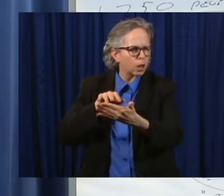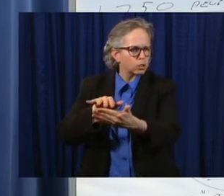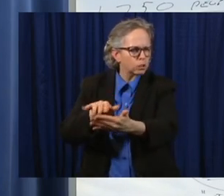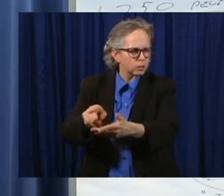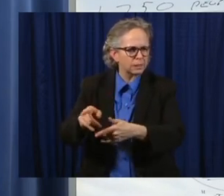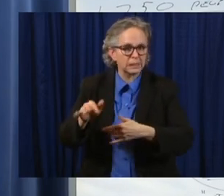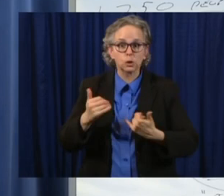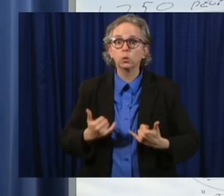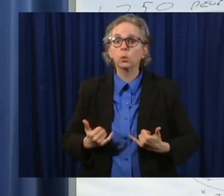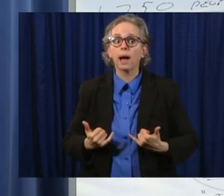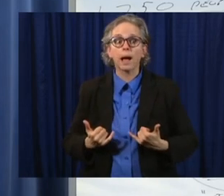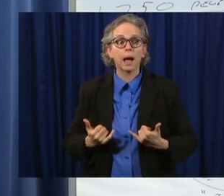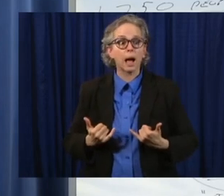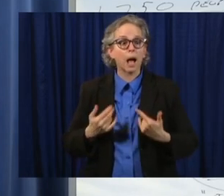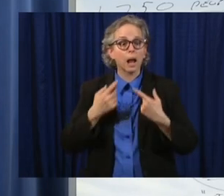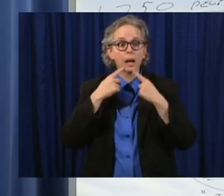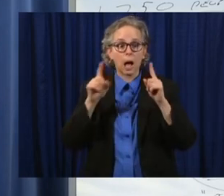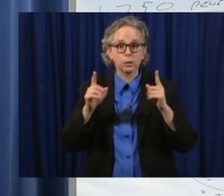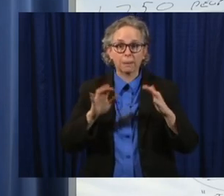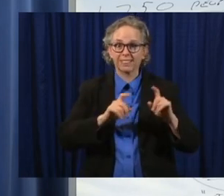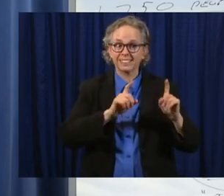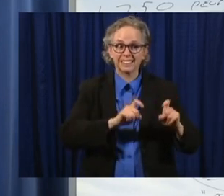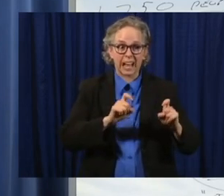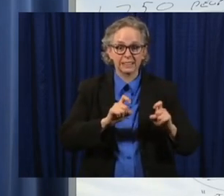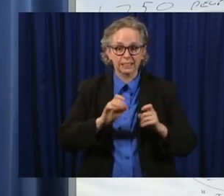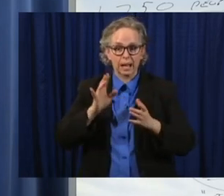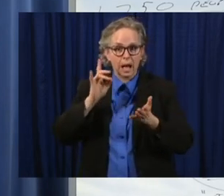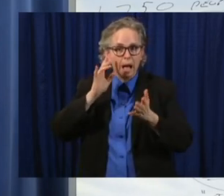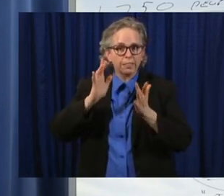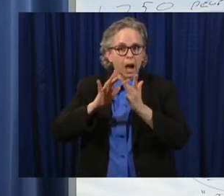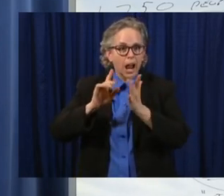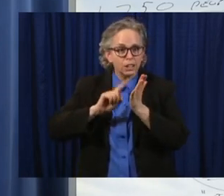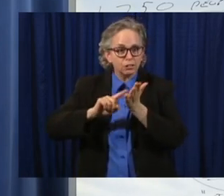tool in the toolbox. But as Dr. Hurst has pointed